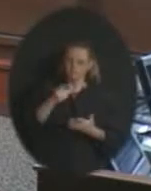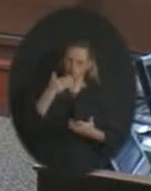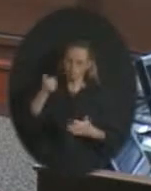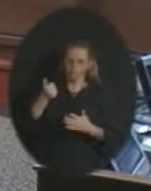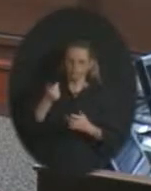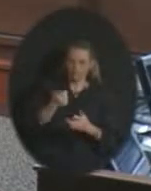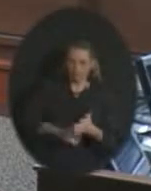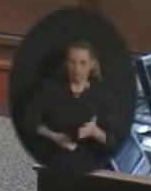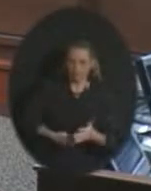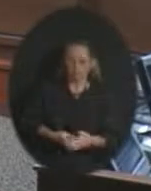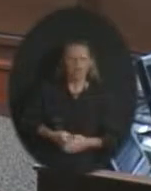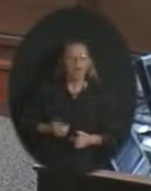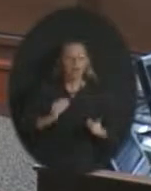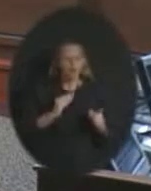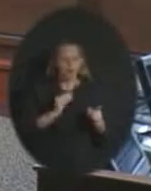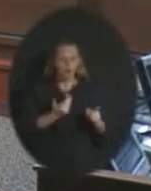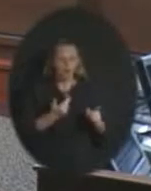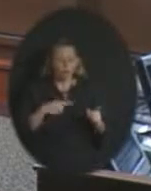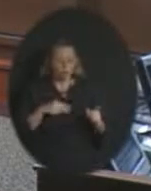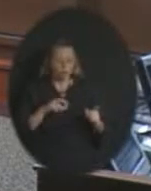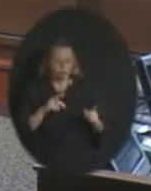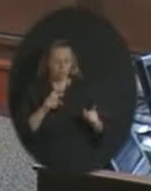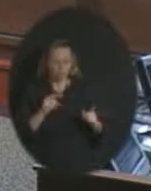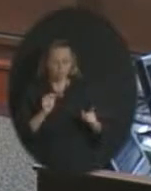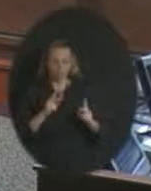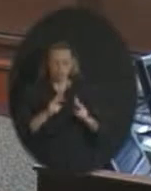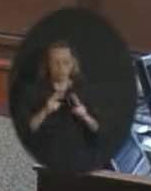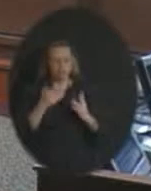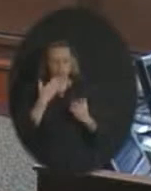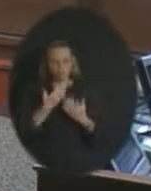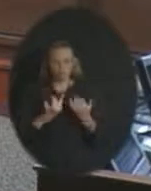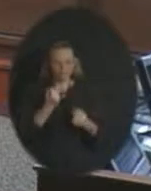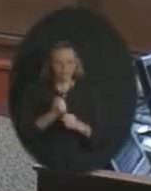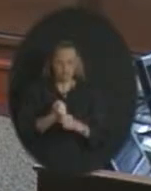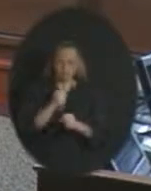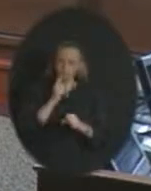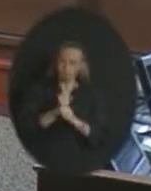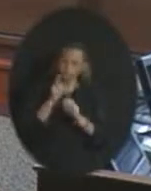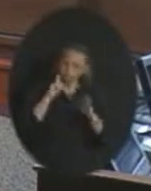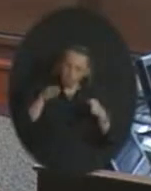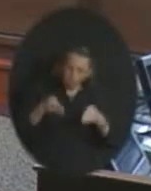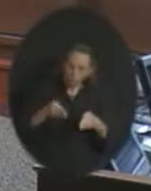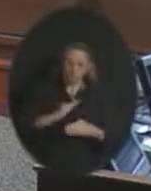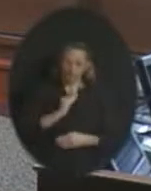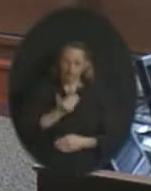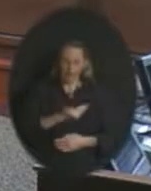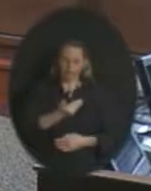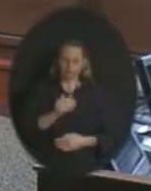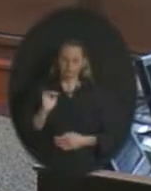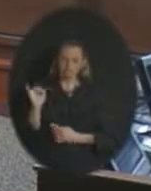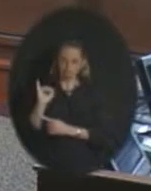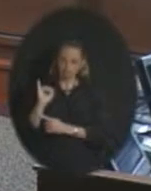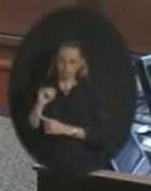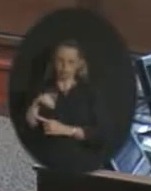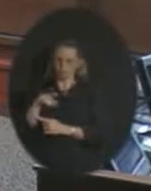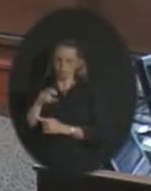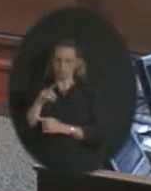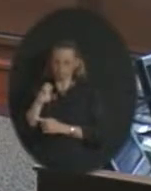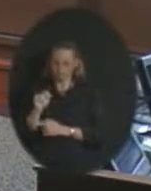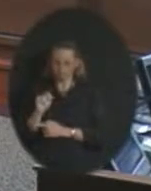We have a very good product. This year, we really were focusing on the product, and I'm very happy with the product that the district has right